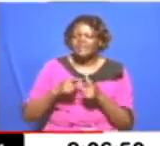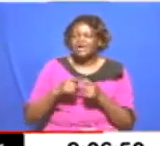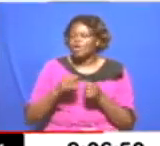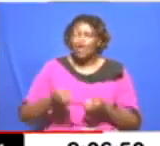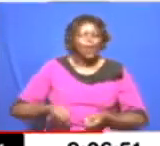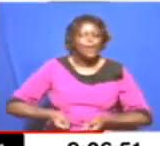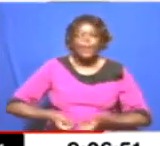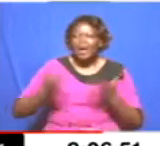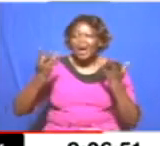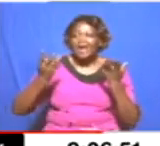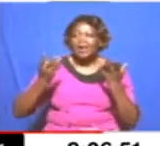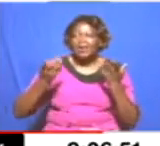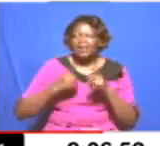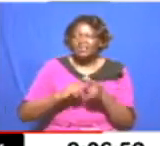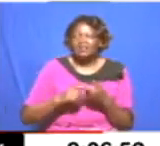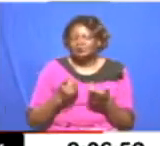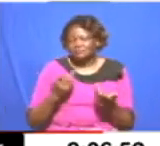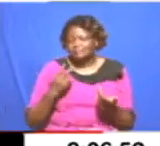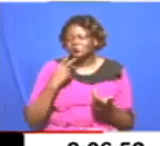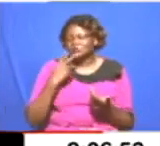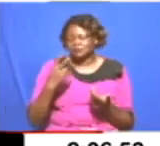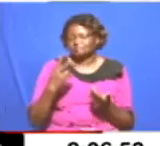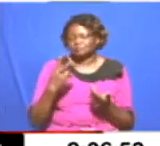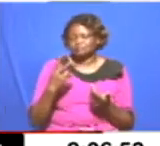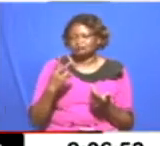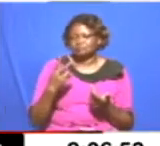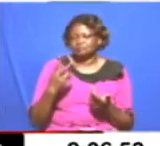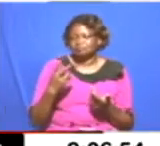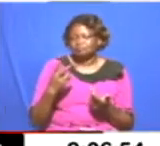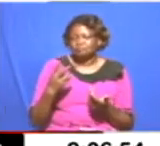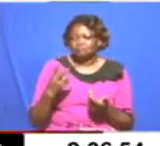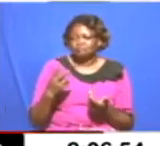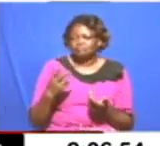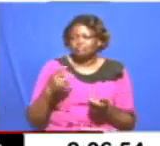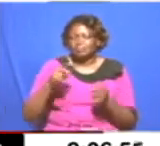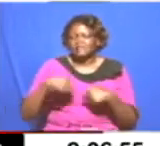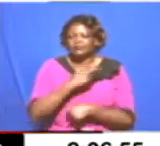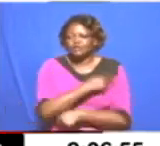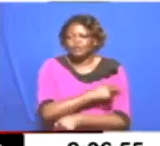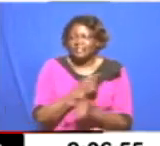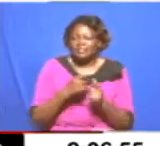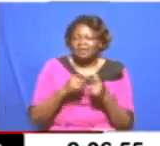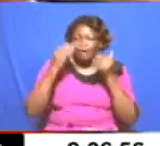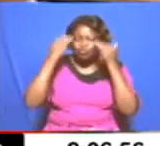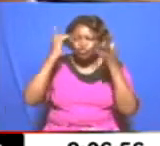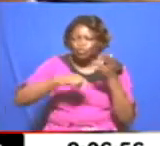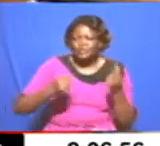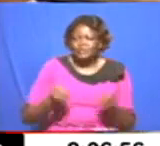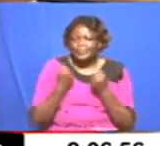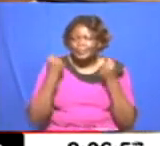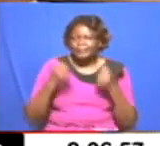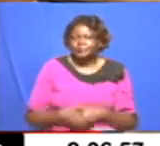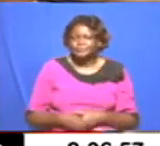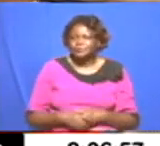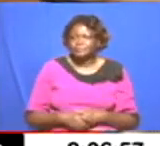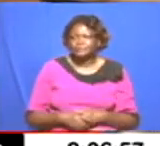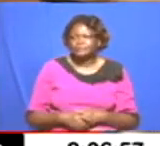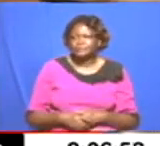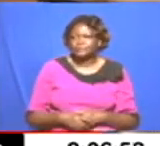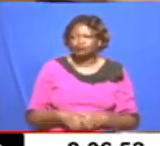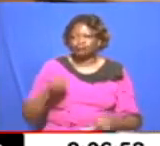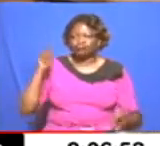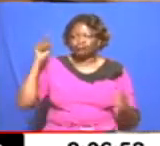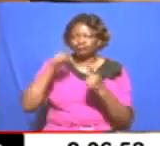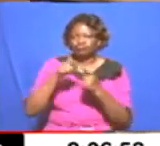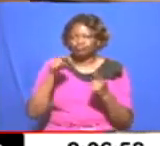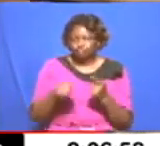explosion. The next thing, I found myself at the hospital, and actually, I can't explain what happened. The motive behind the